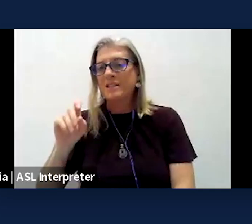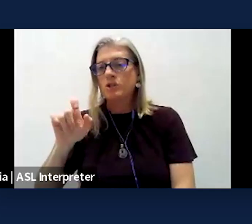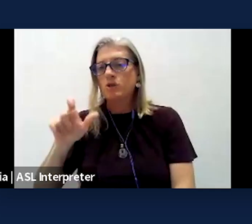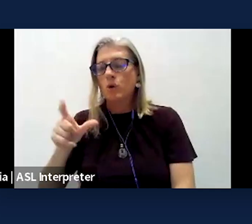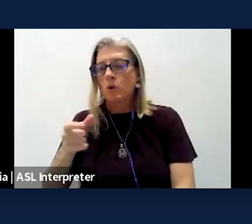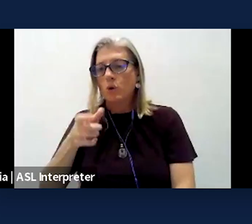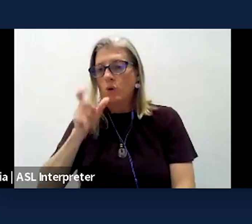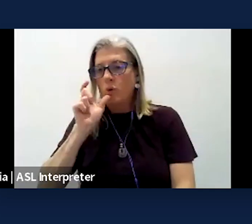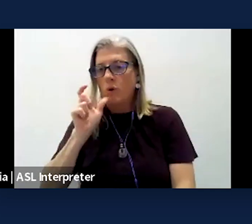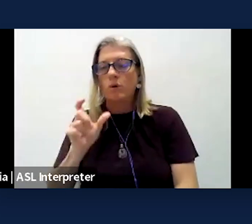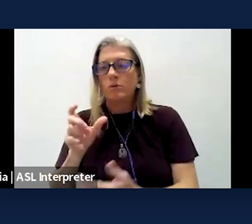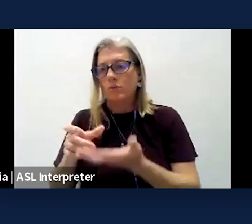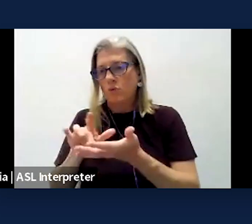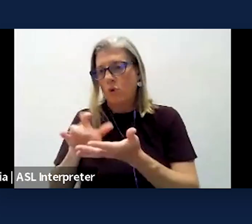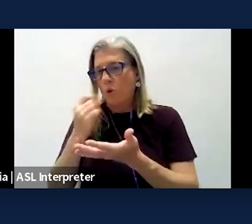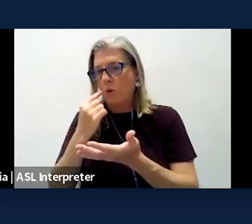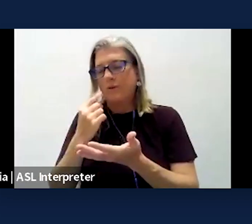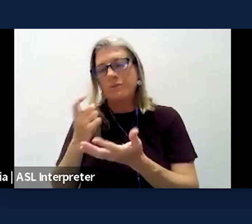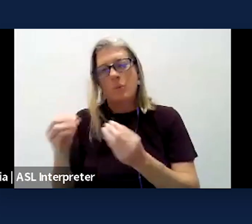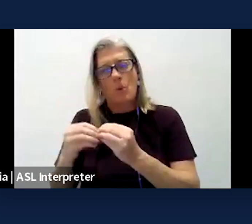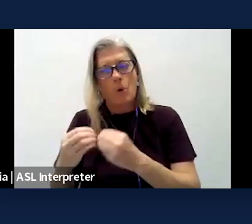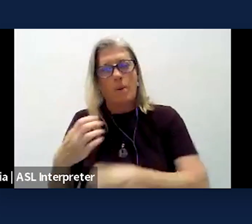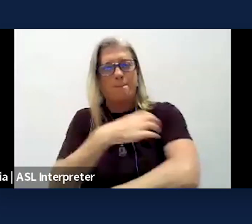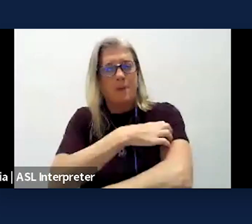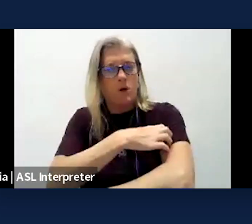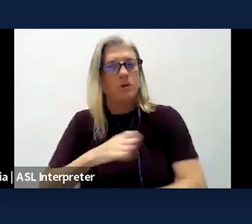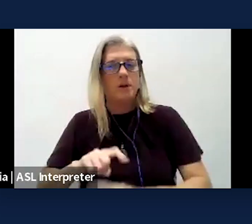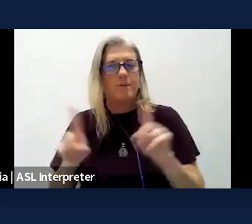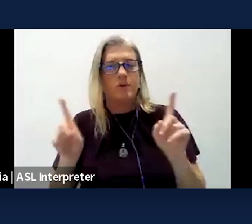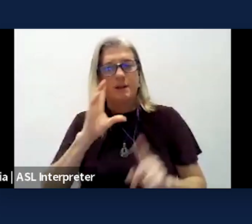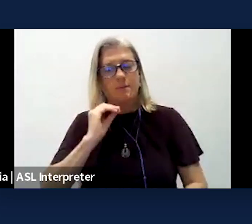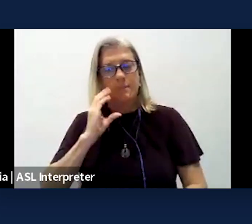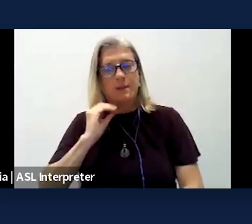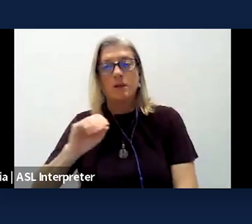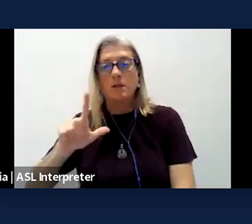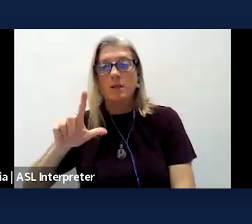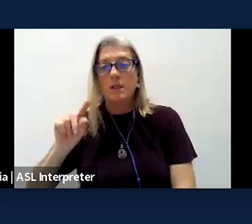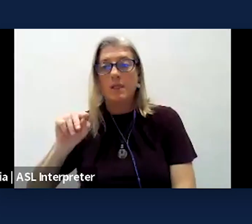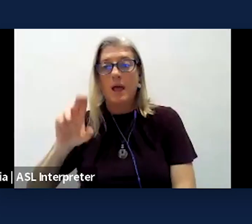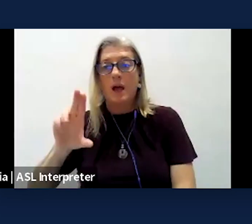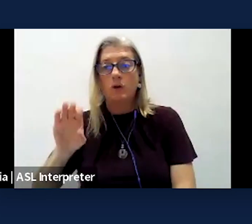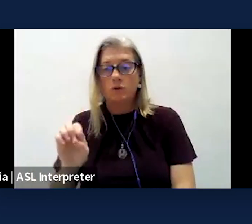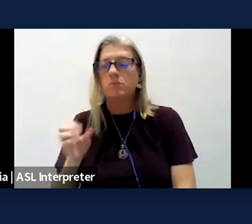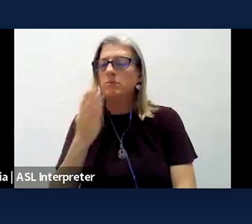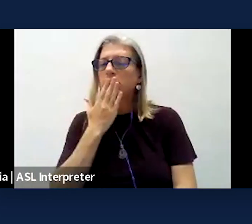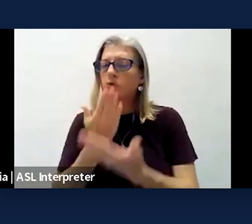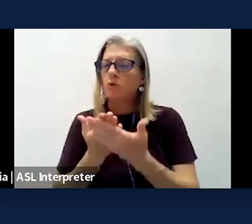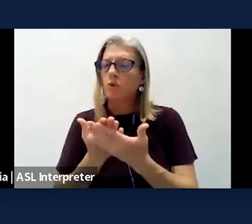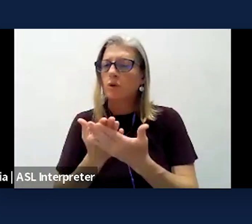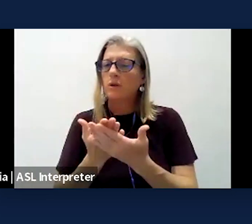or just a little bit different for people. Also, lactulose is a good kind